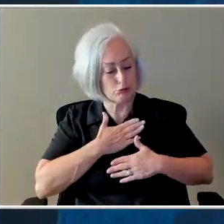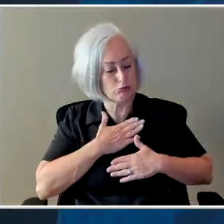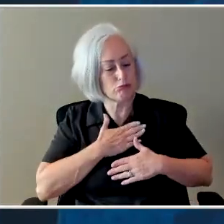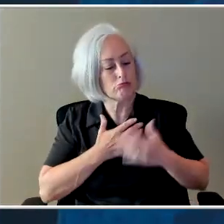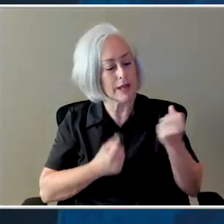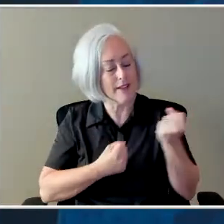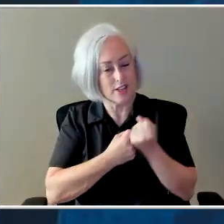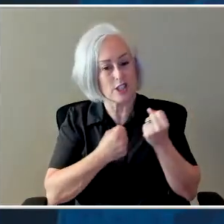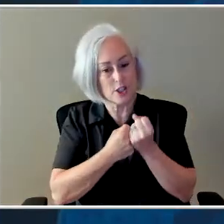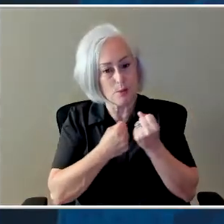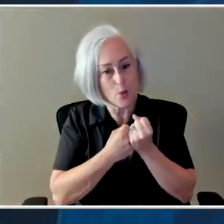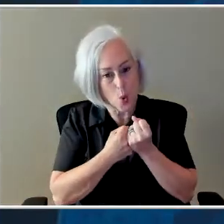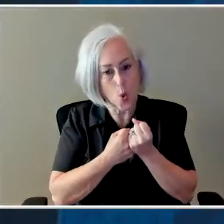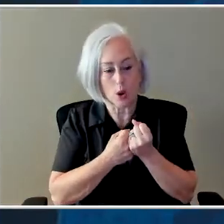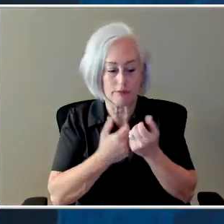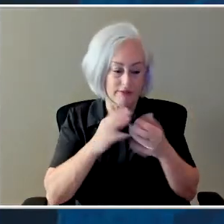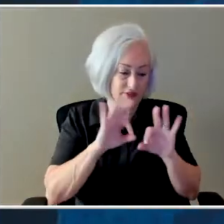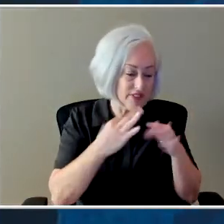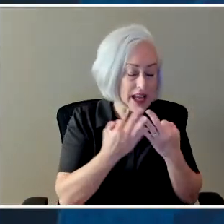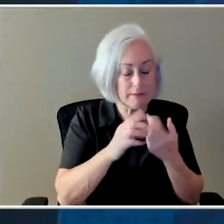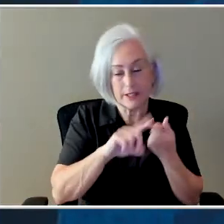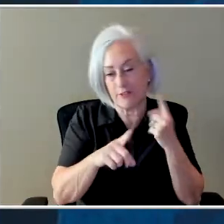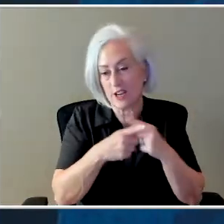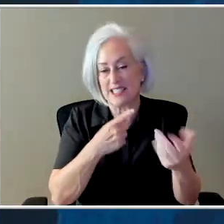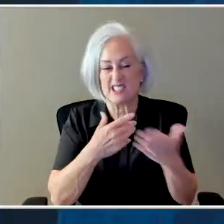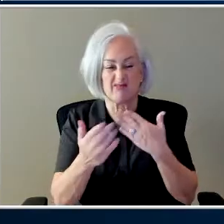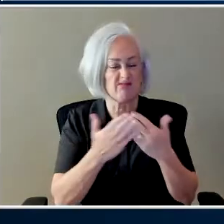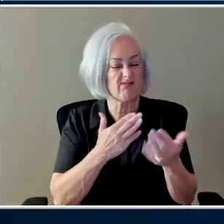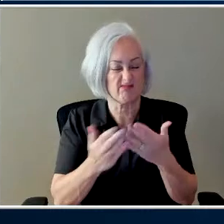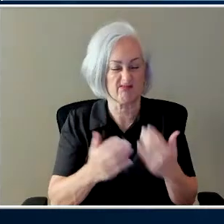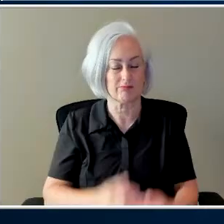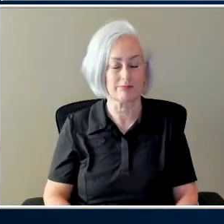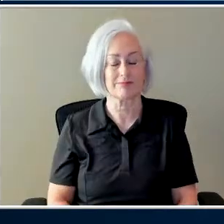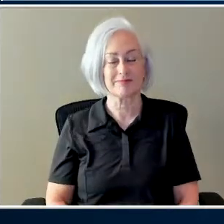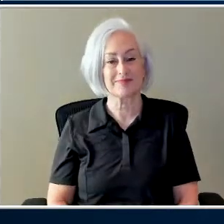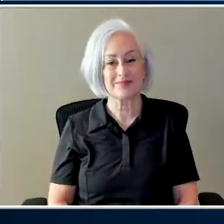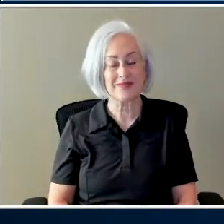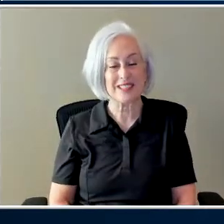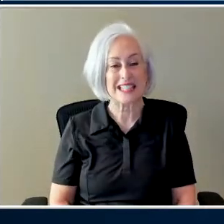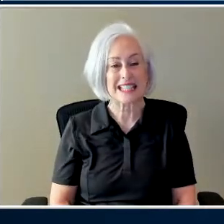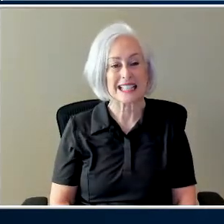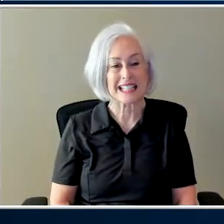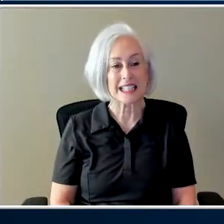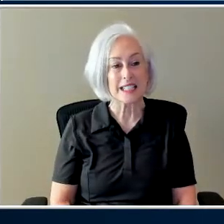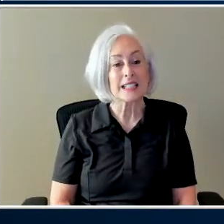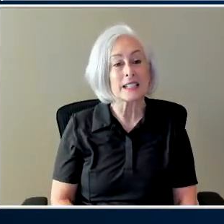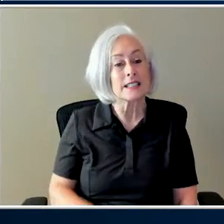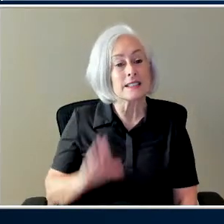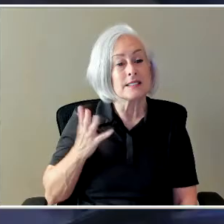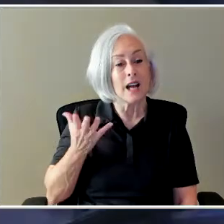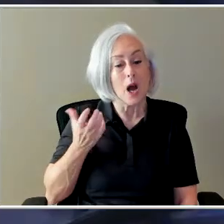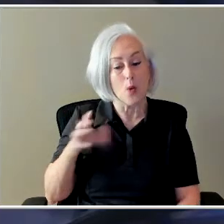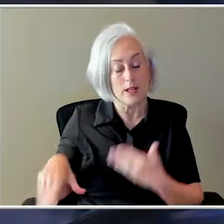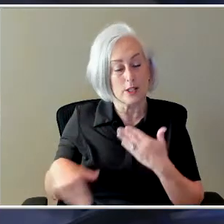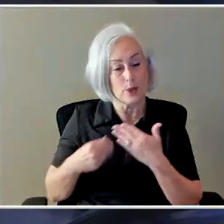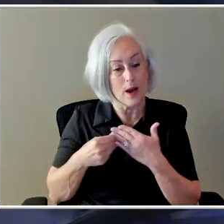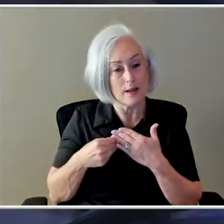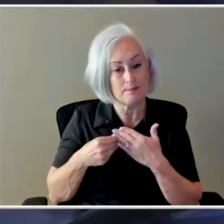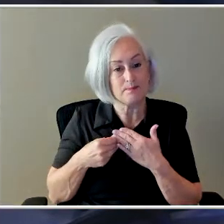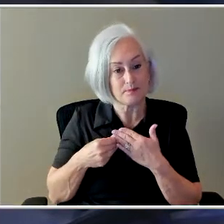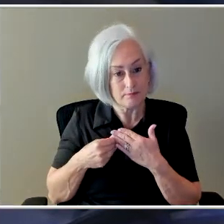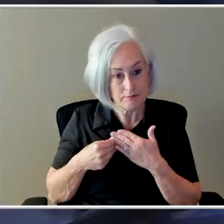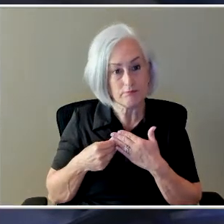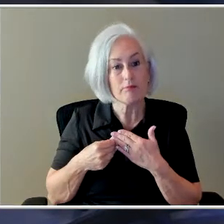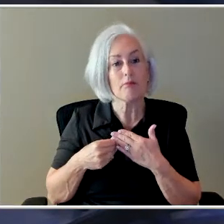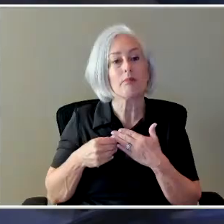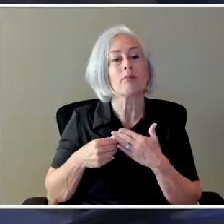it's family or friends or whoever it is. So yeah. I was just going to say that they accommodate in the room for 2